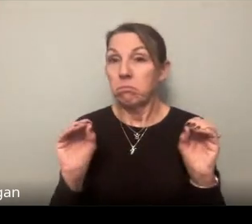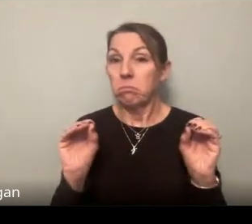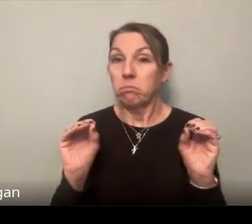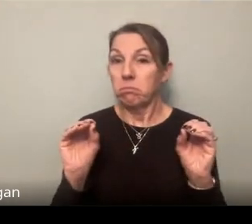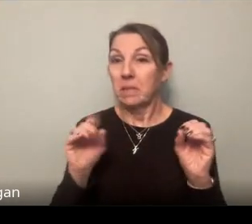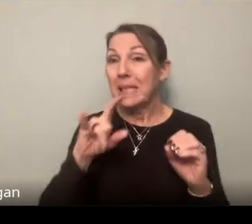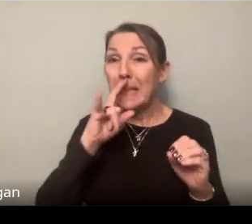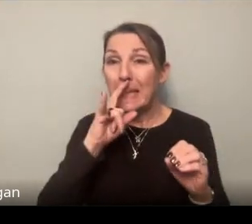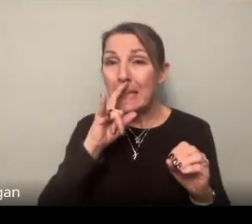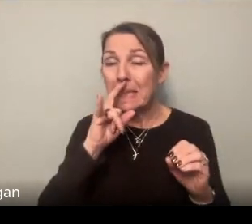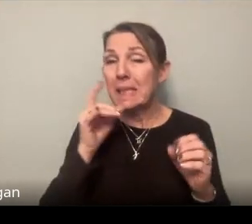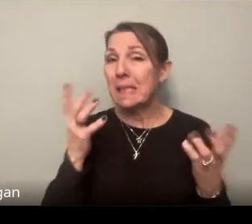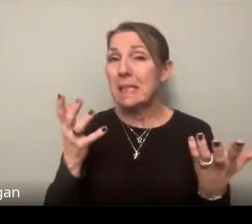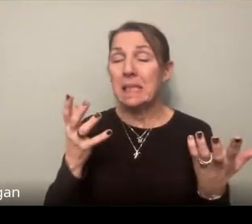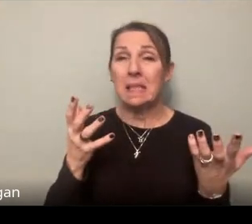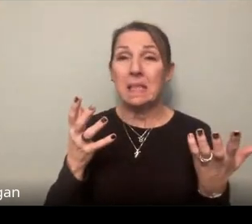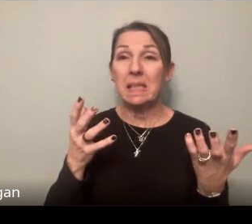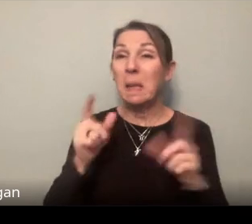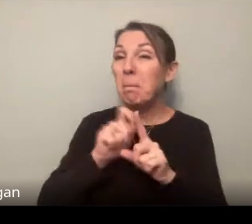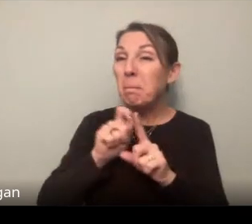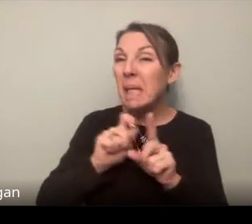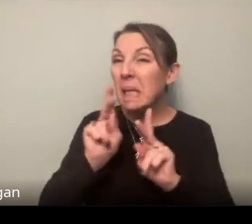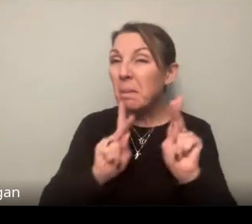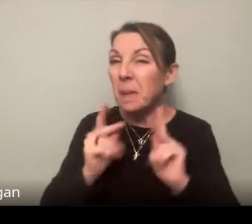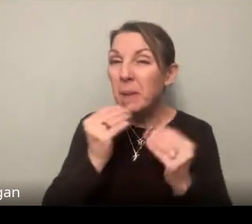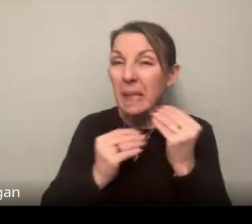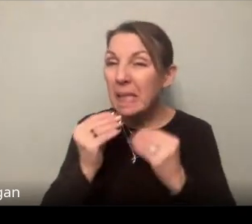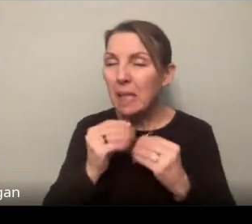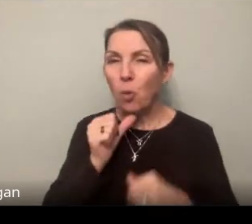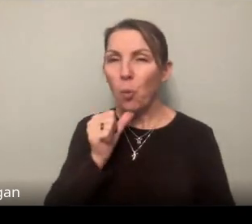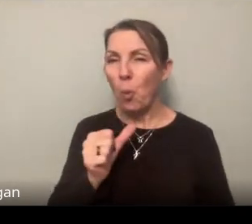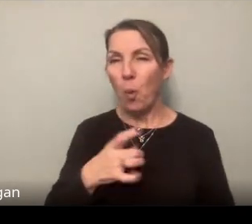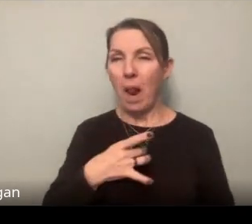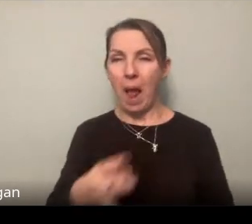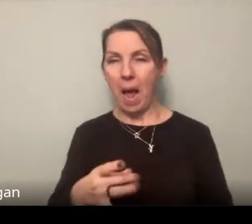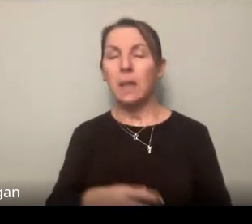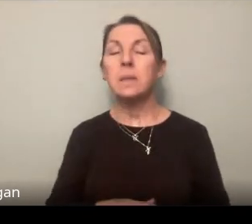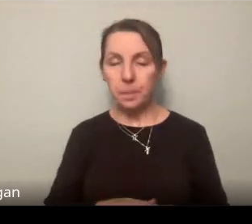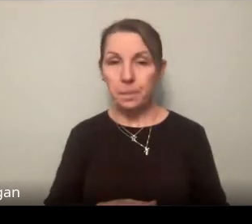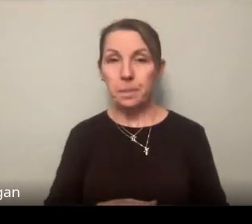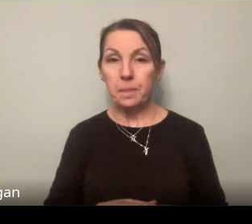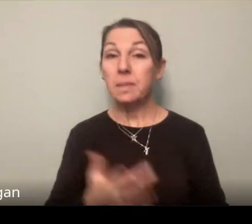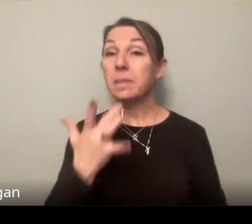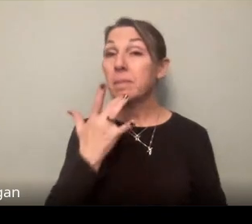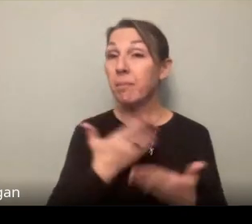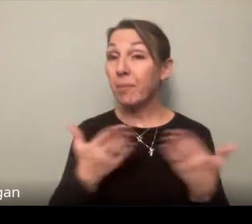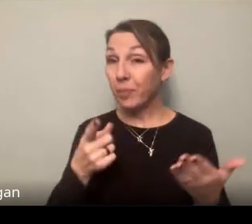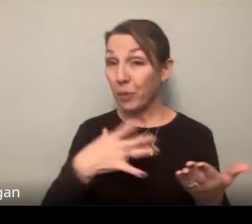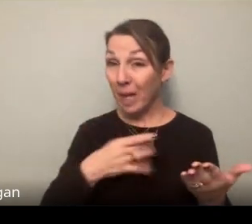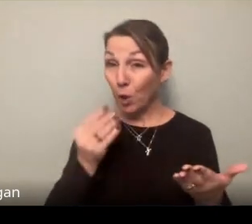that kids, fussy eaters won't like either. Yeah. Do you have a favorite thing to